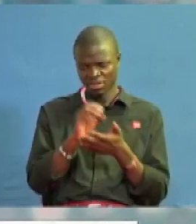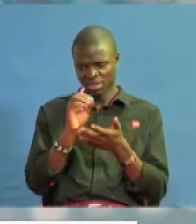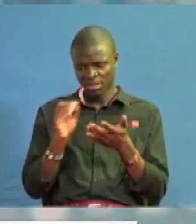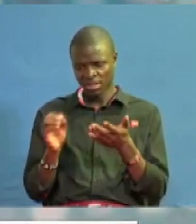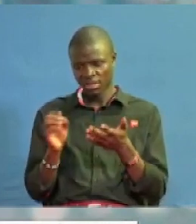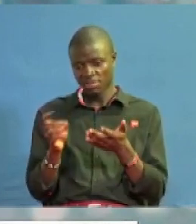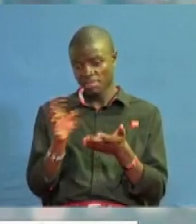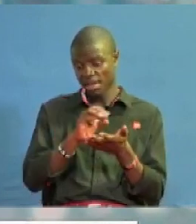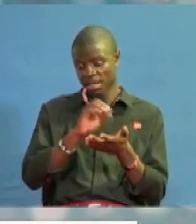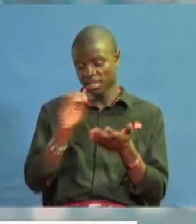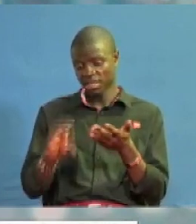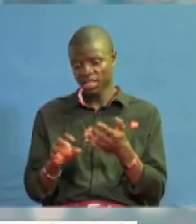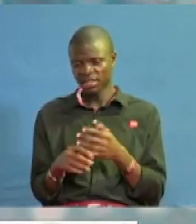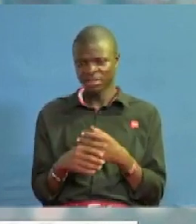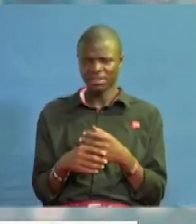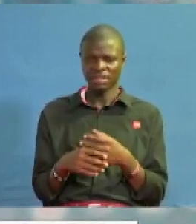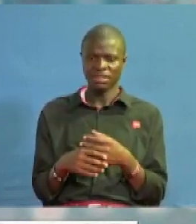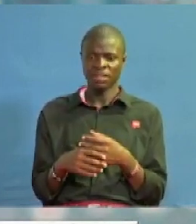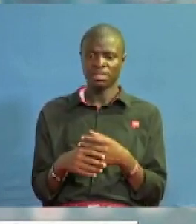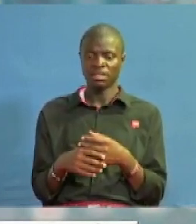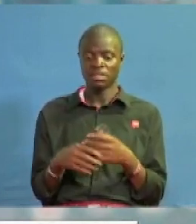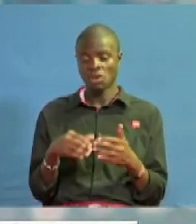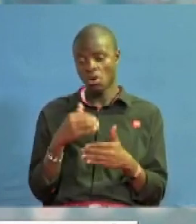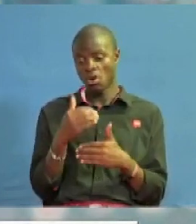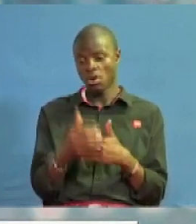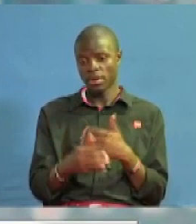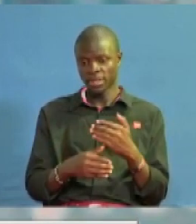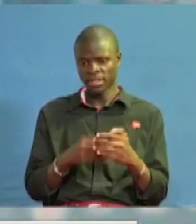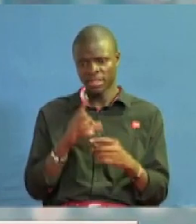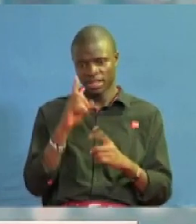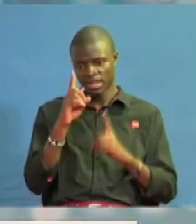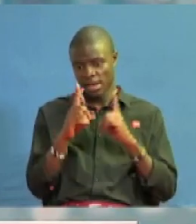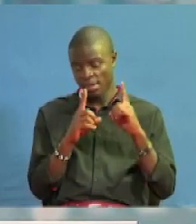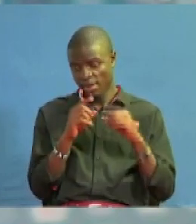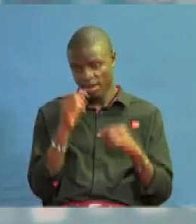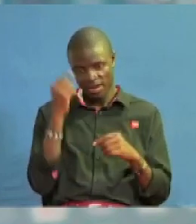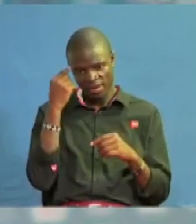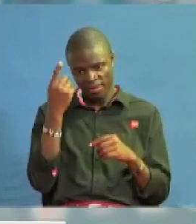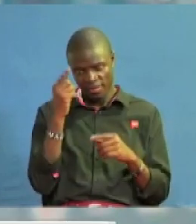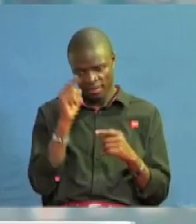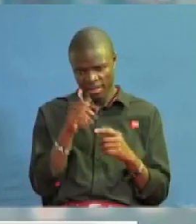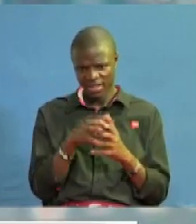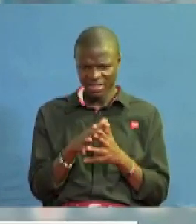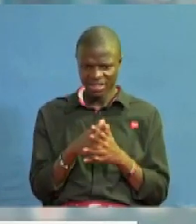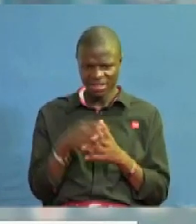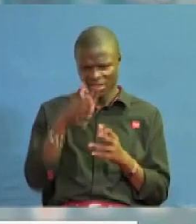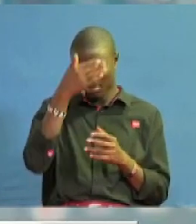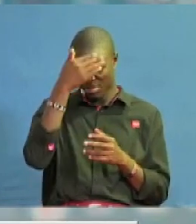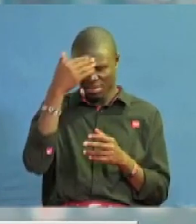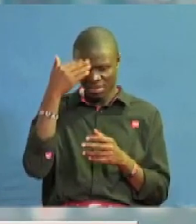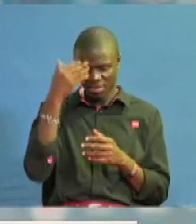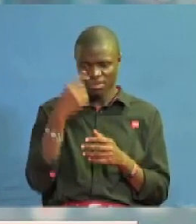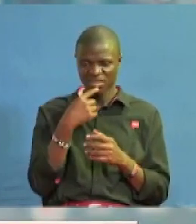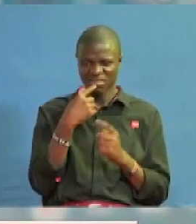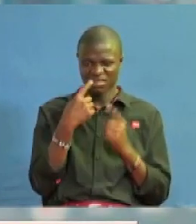know. You just know that there will always be demand for that. Okay? Because you could be